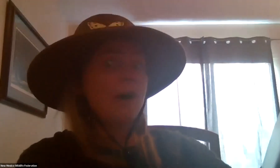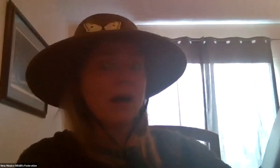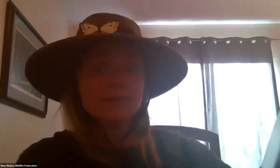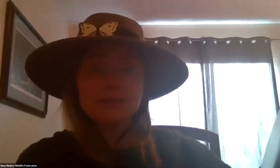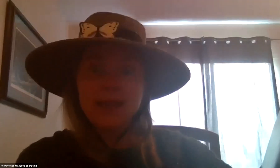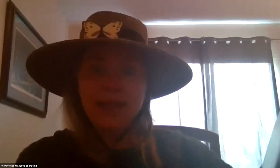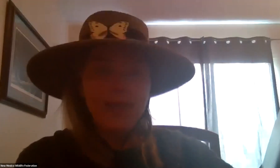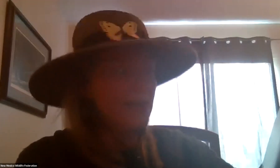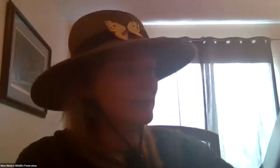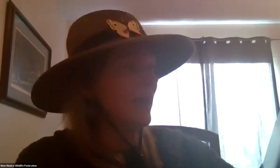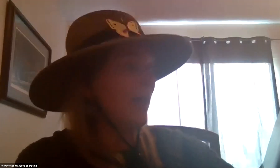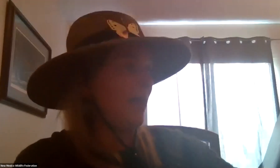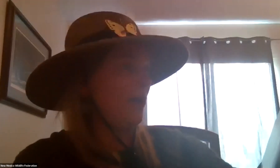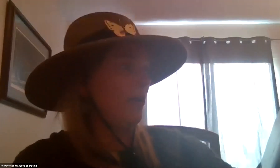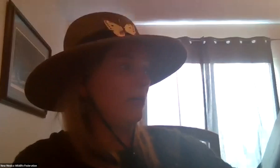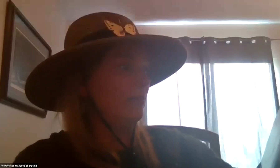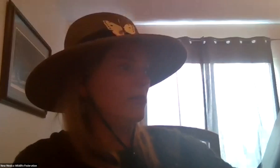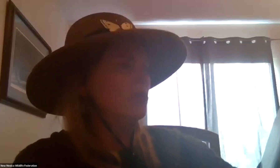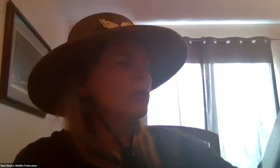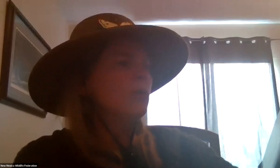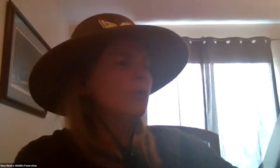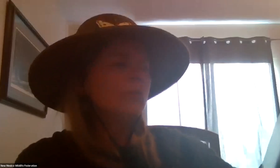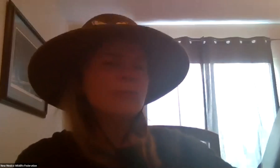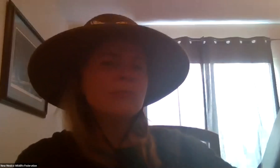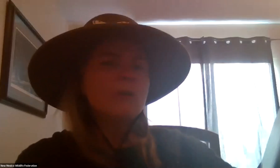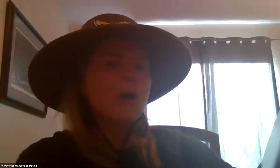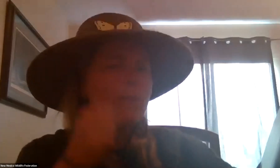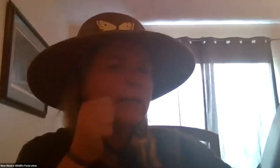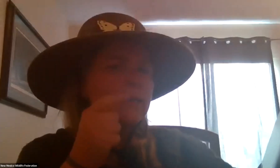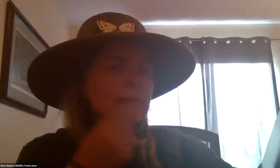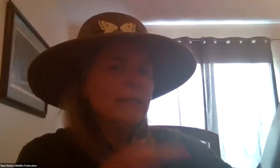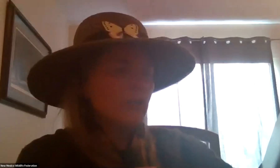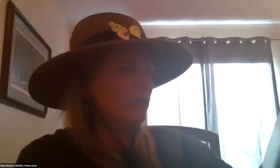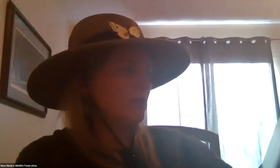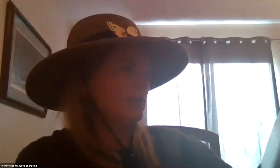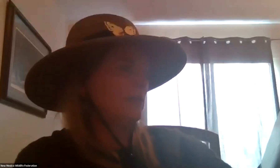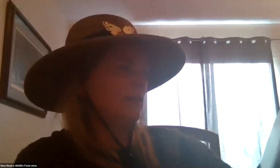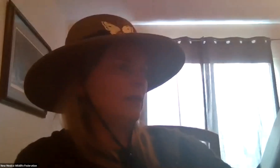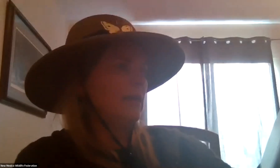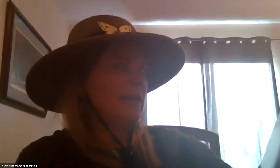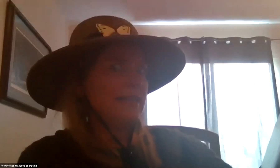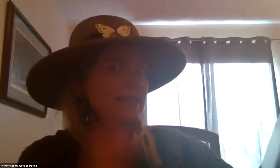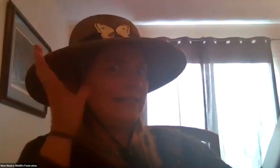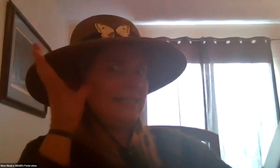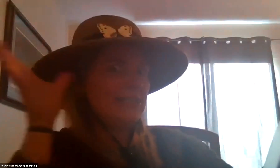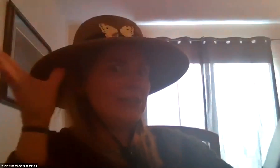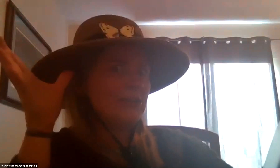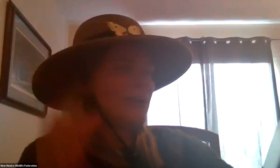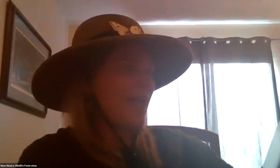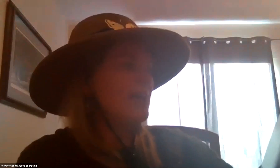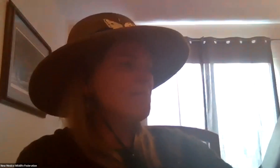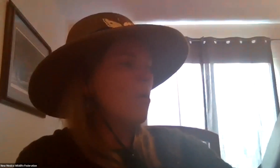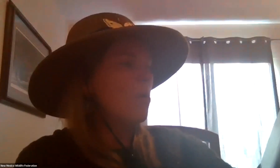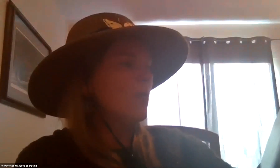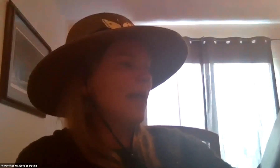and fox and hare. Who are my sisters?